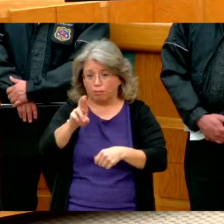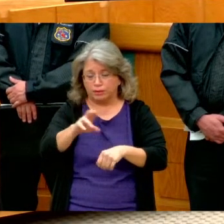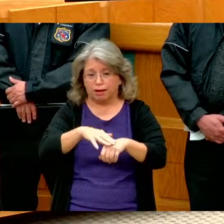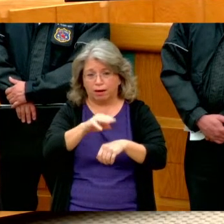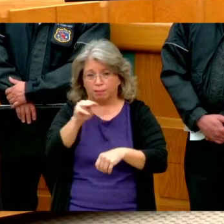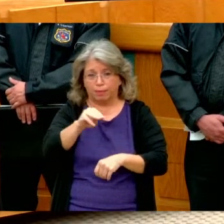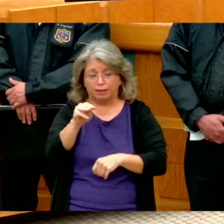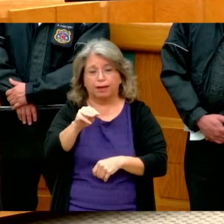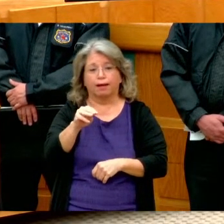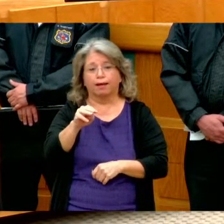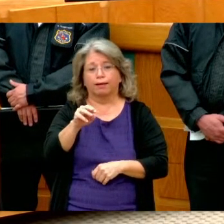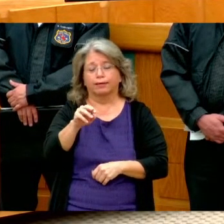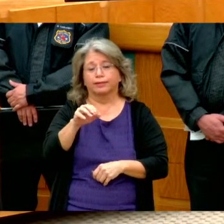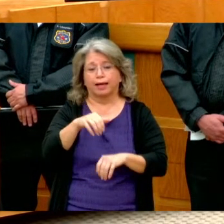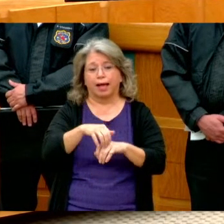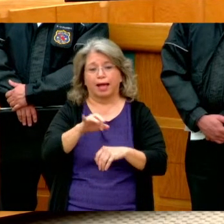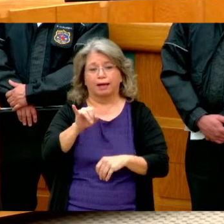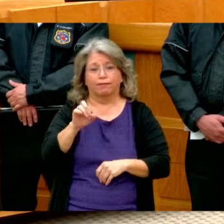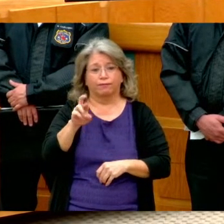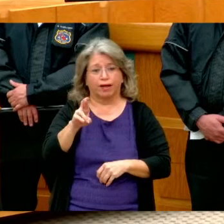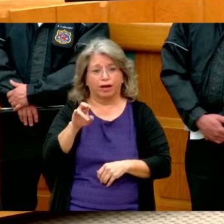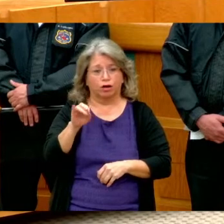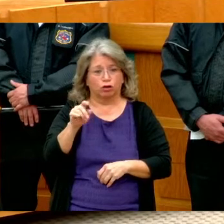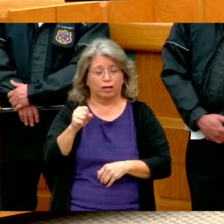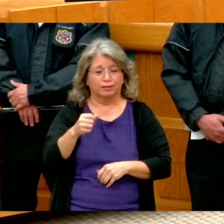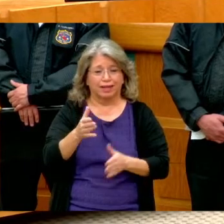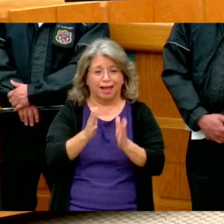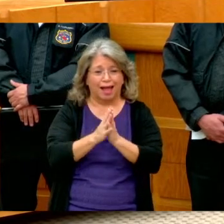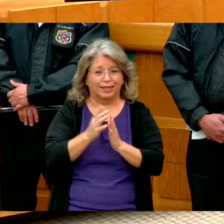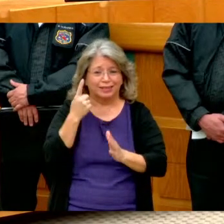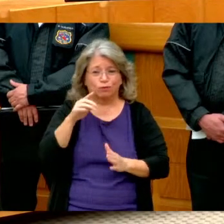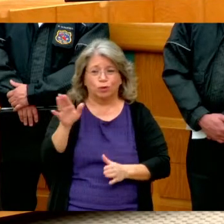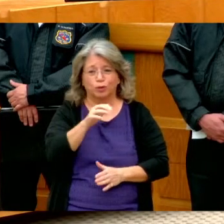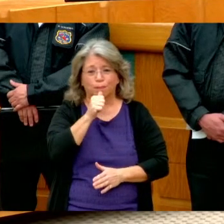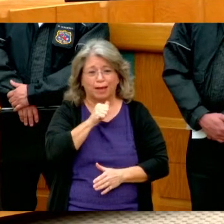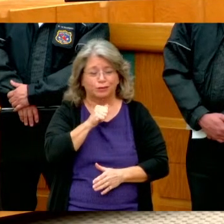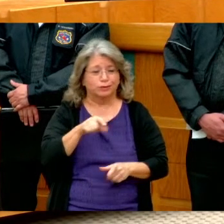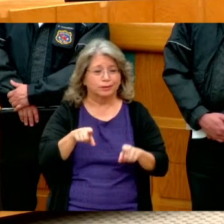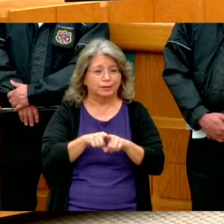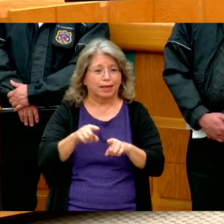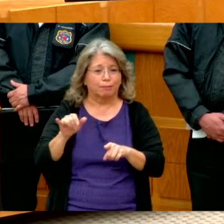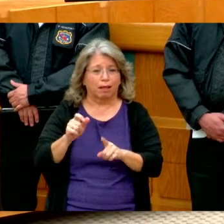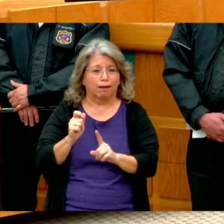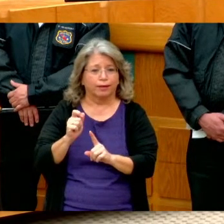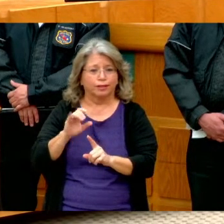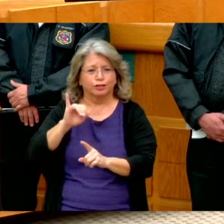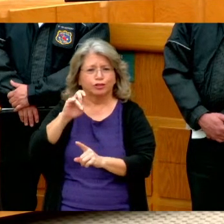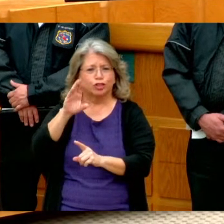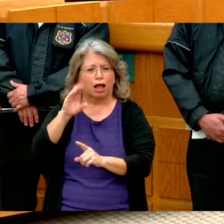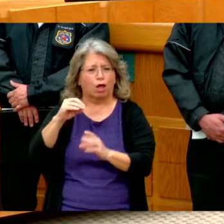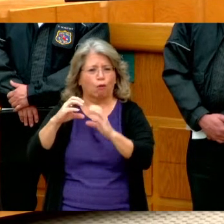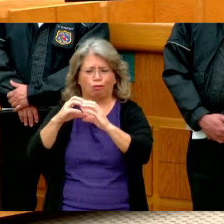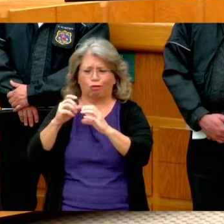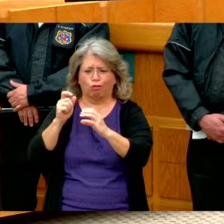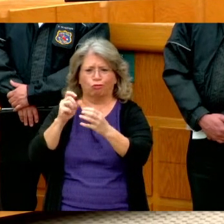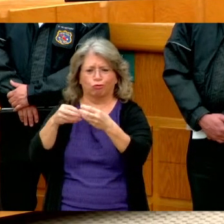for patience is like nailing Jell-O to a tree, right? It's just not that easy during these times that we live